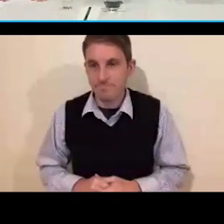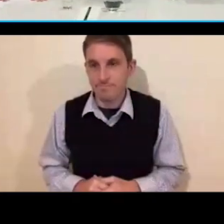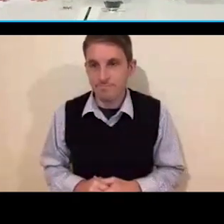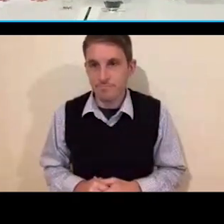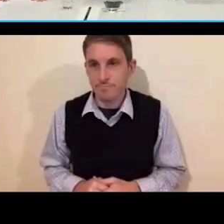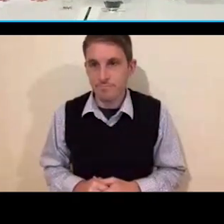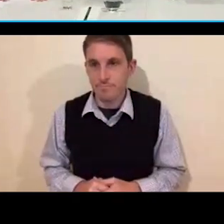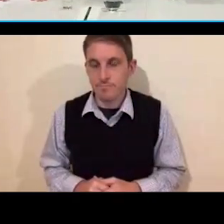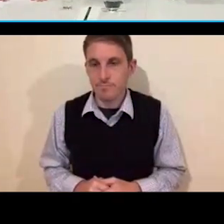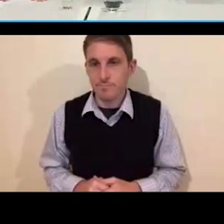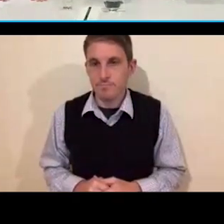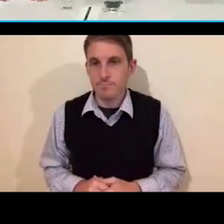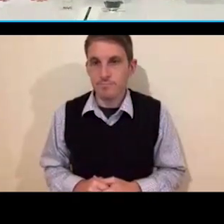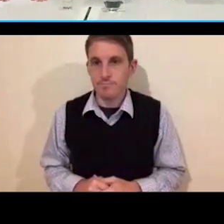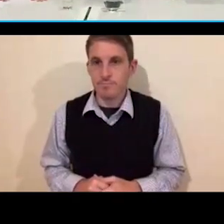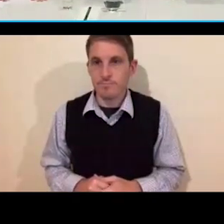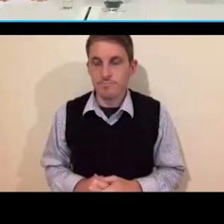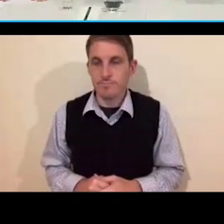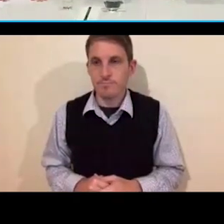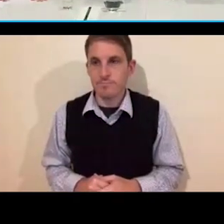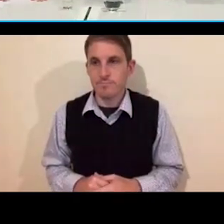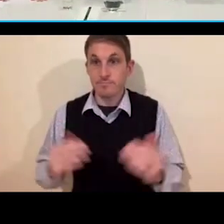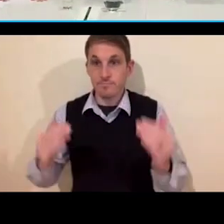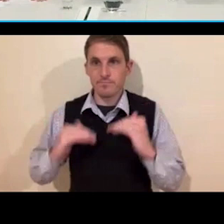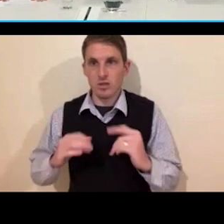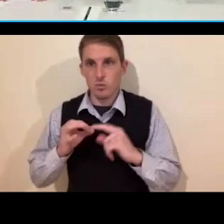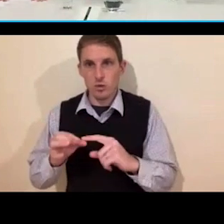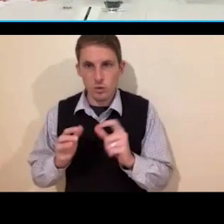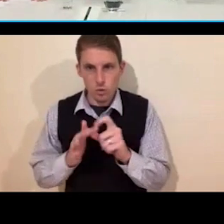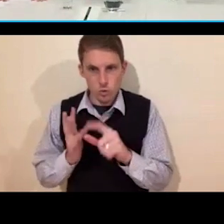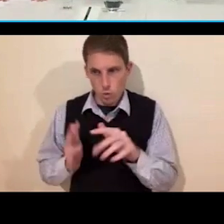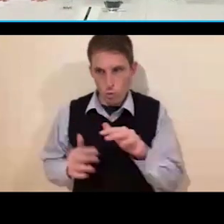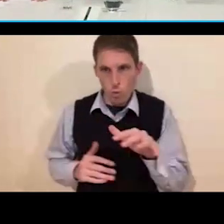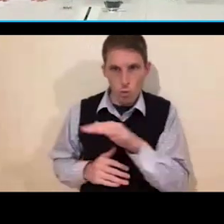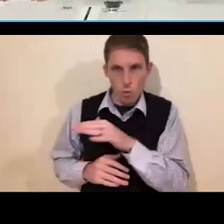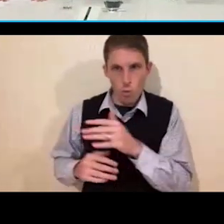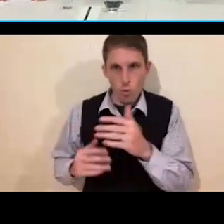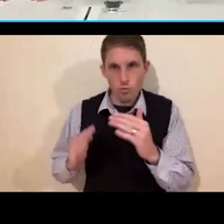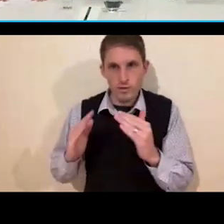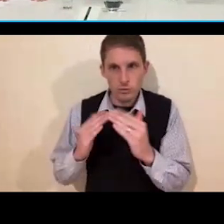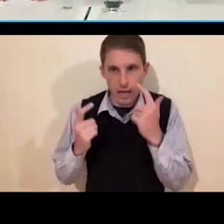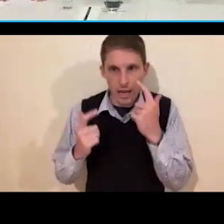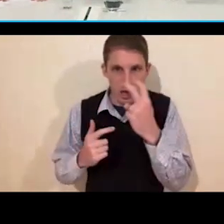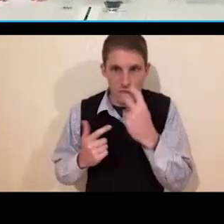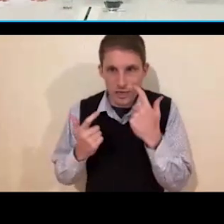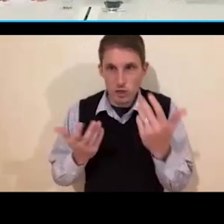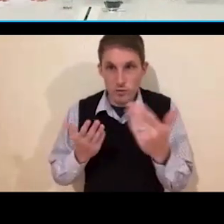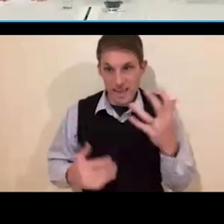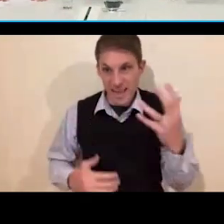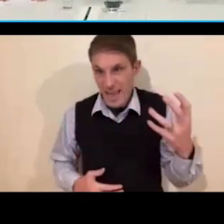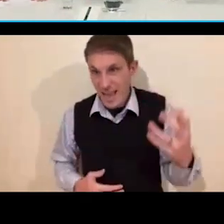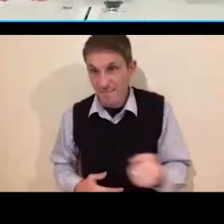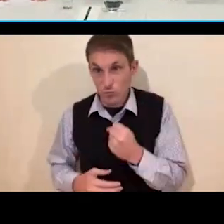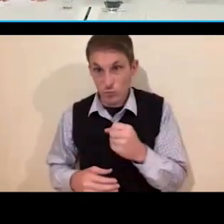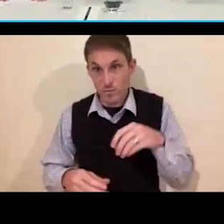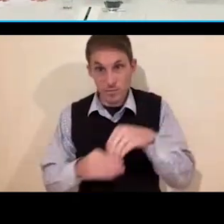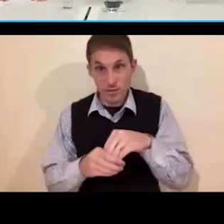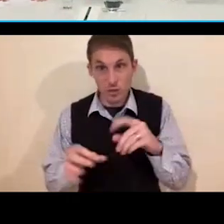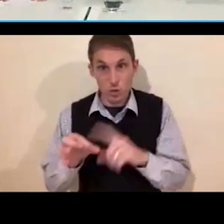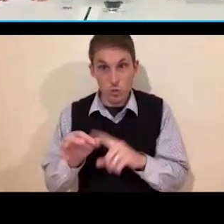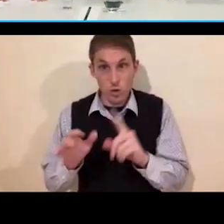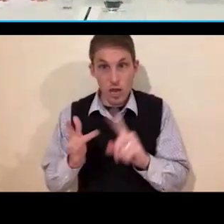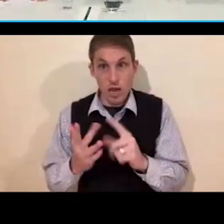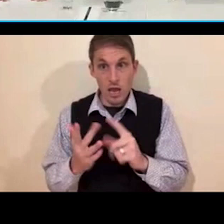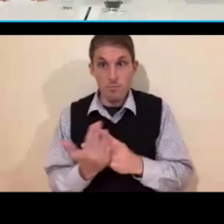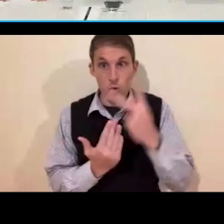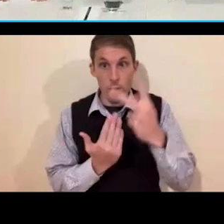All right, lovely. Do all residential aged care services have to participate in the QI